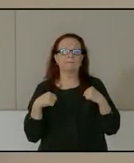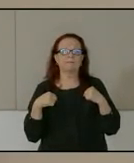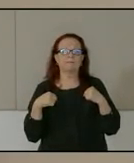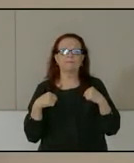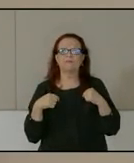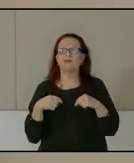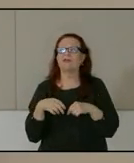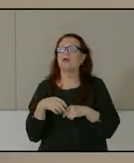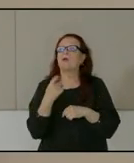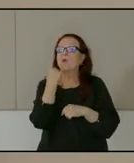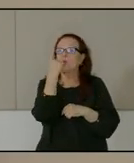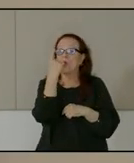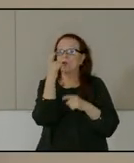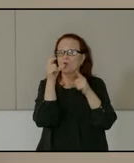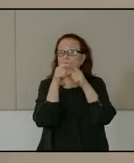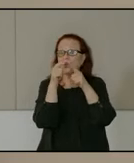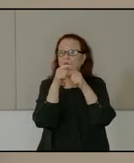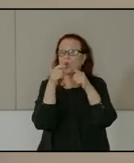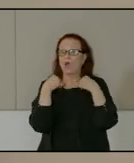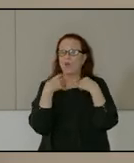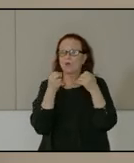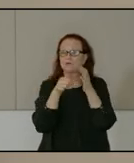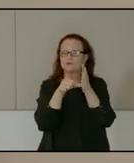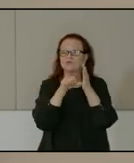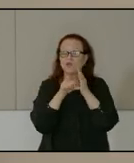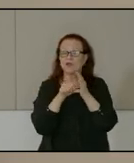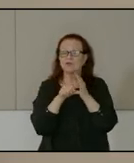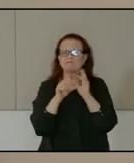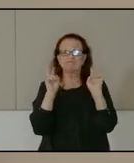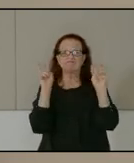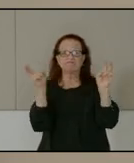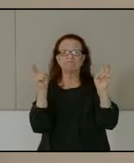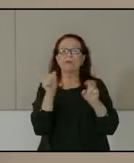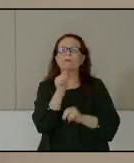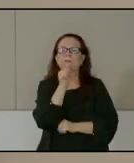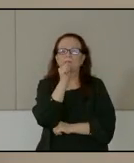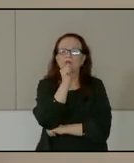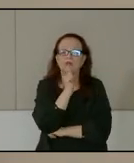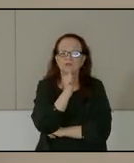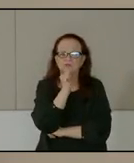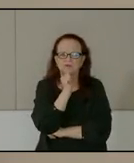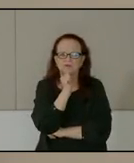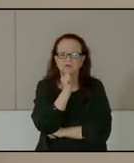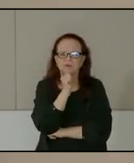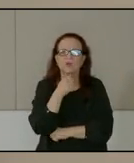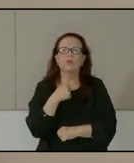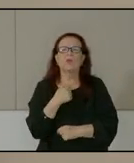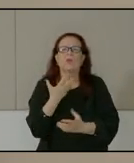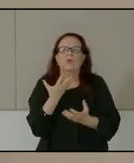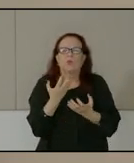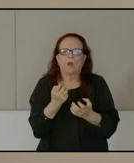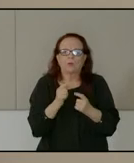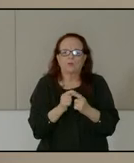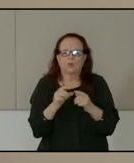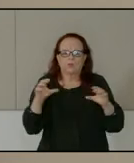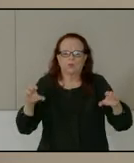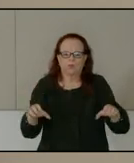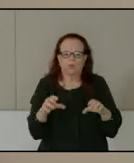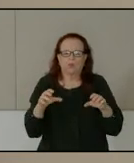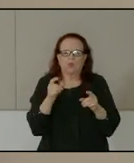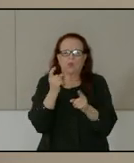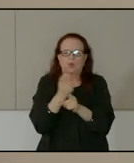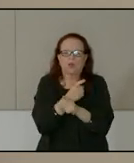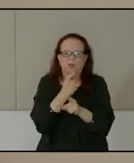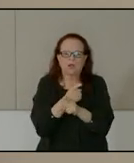If there's one word I'd like to stress, it's called patience. We want to do this office correctly. We want to staff it with the